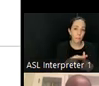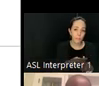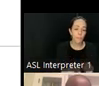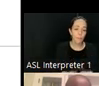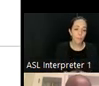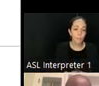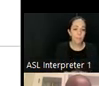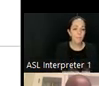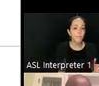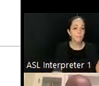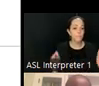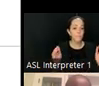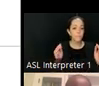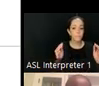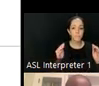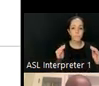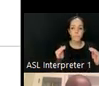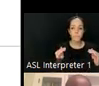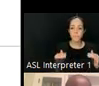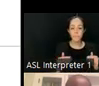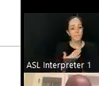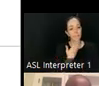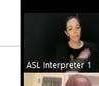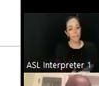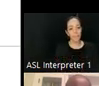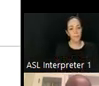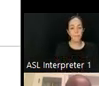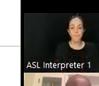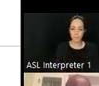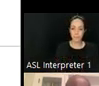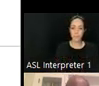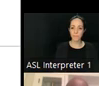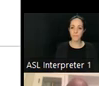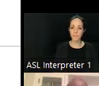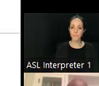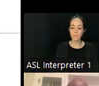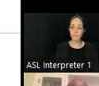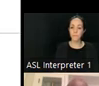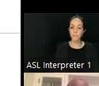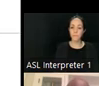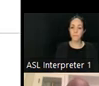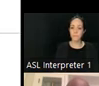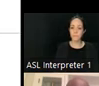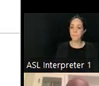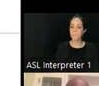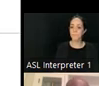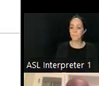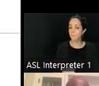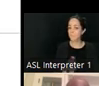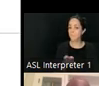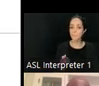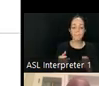Thank you, Co-Chair Tiesa. Tirsa, do we have any